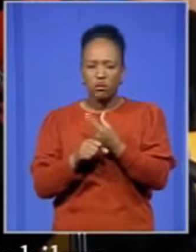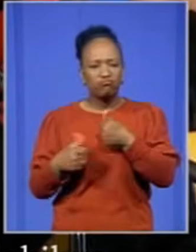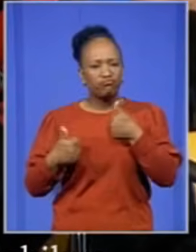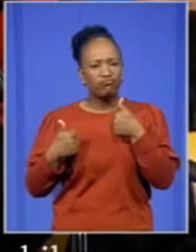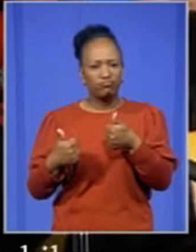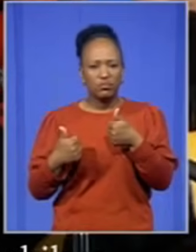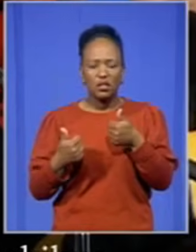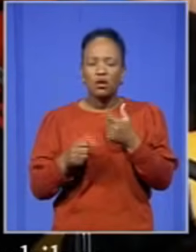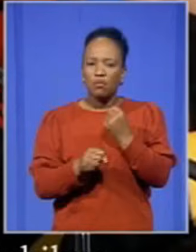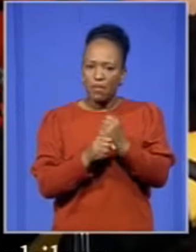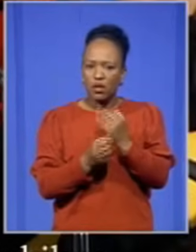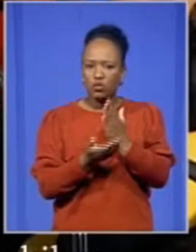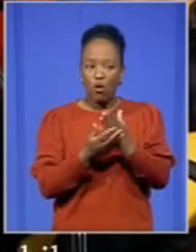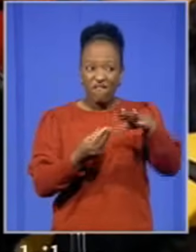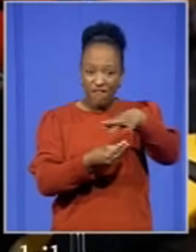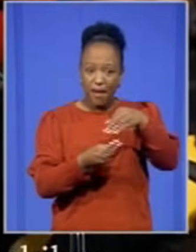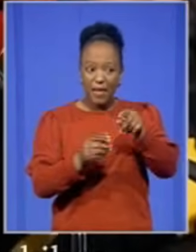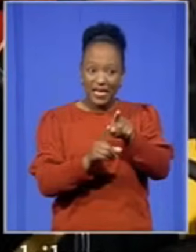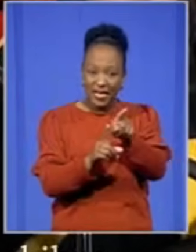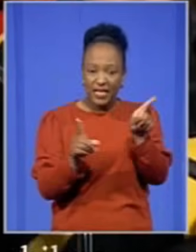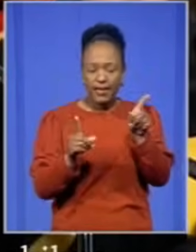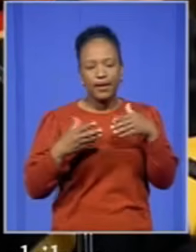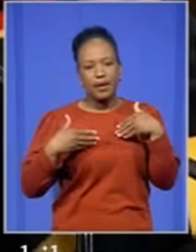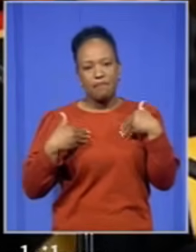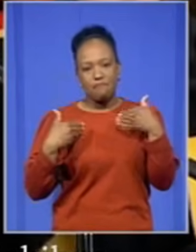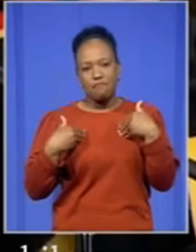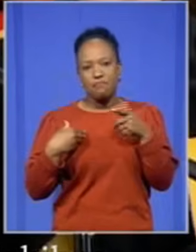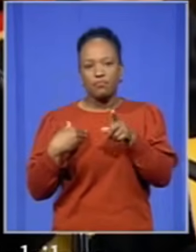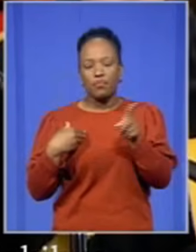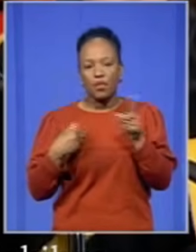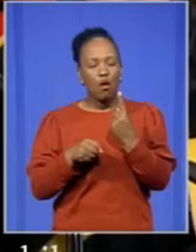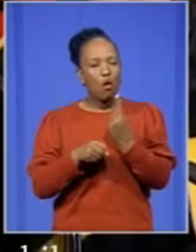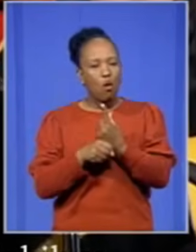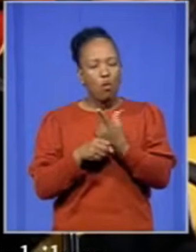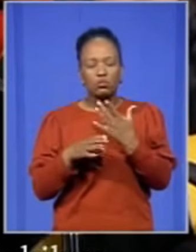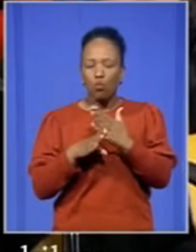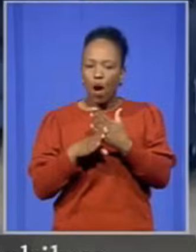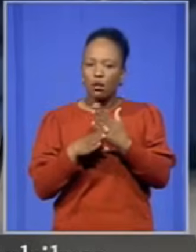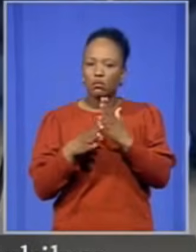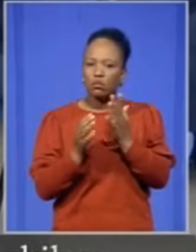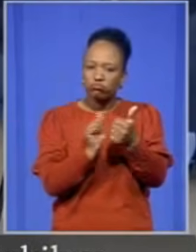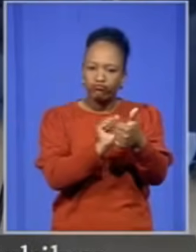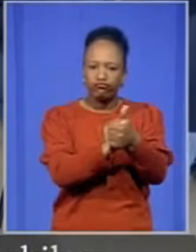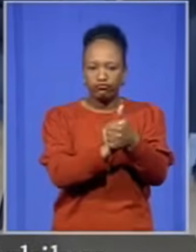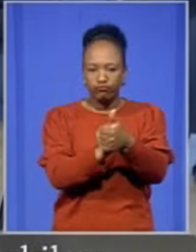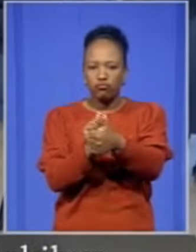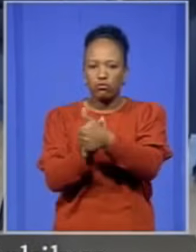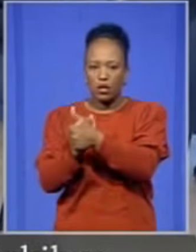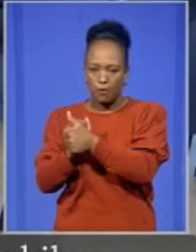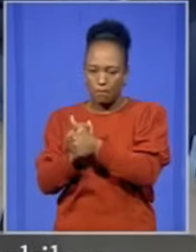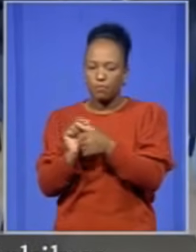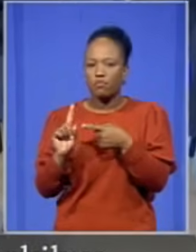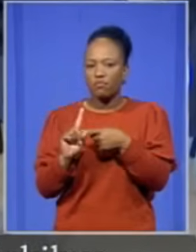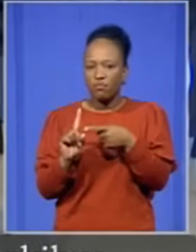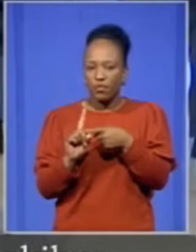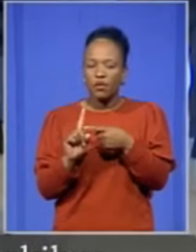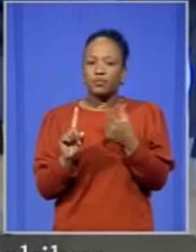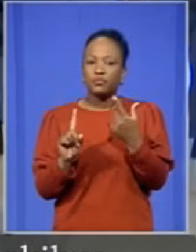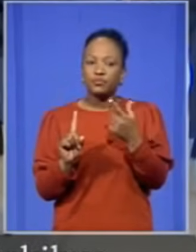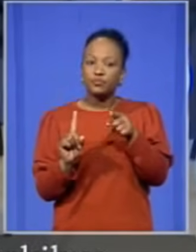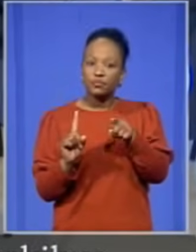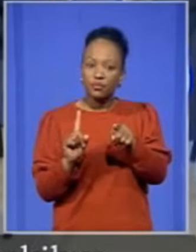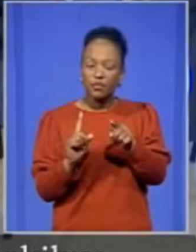a tšhabe. E ne le motho a ne a rata tshebedisano mo ka sela e makatsang. Base o dirile mo lephateng la bosenyi jwa